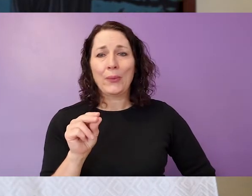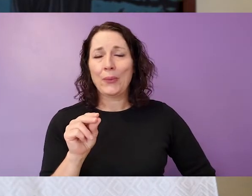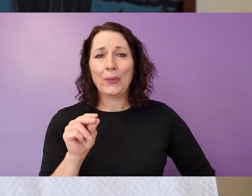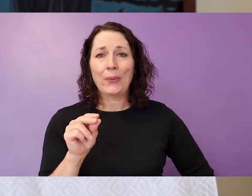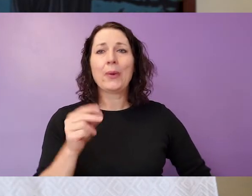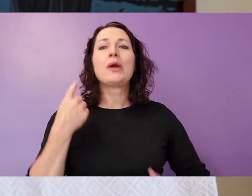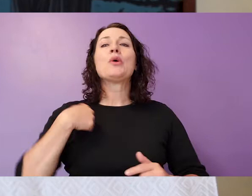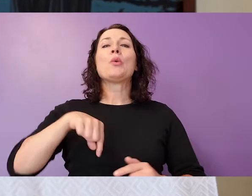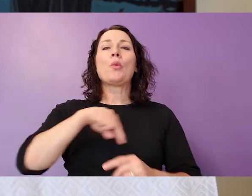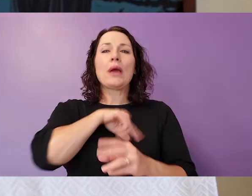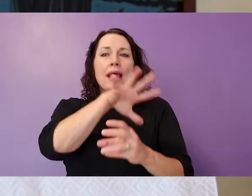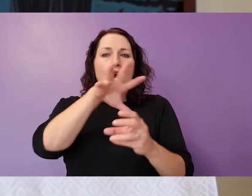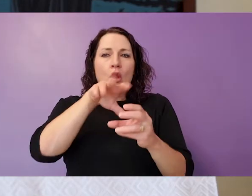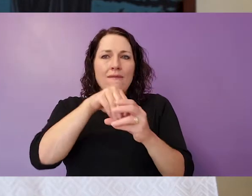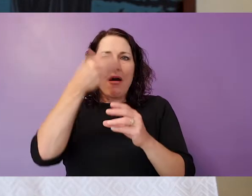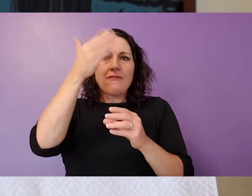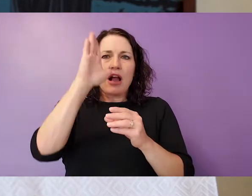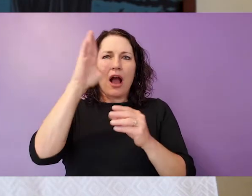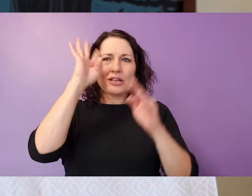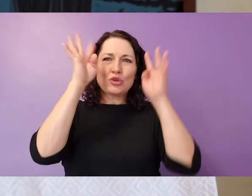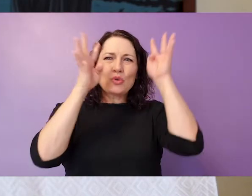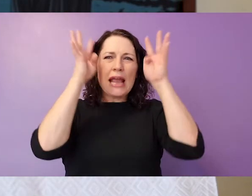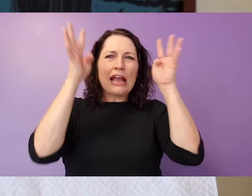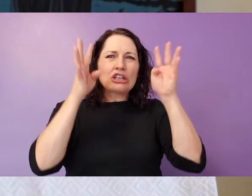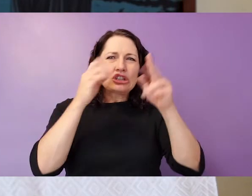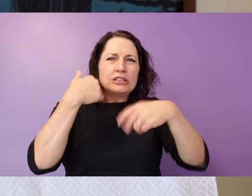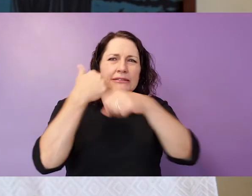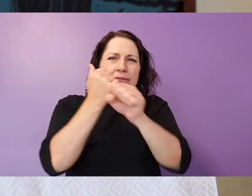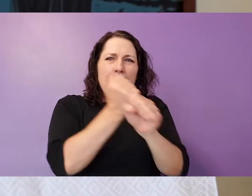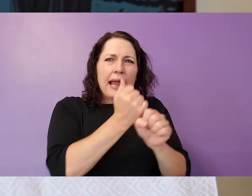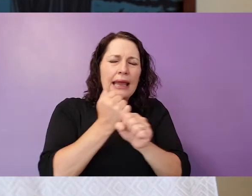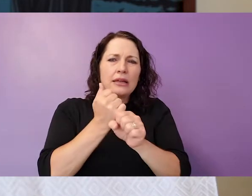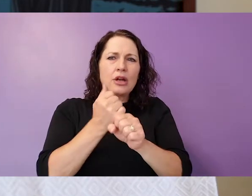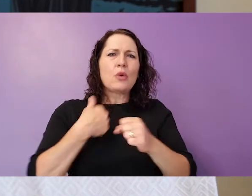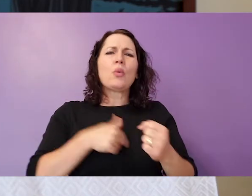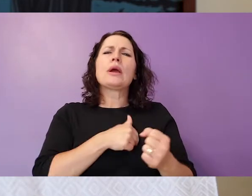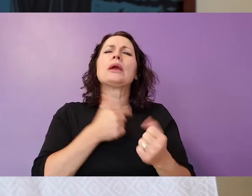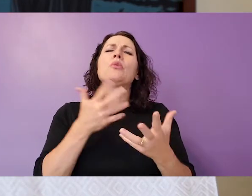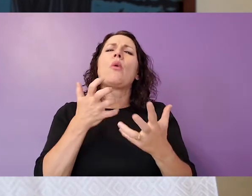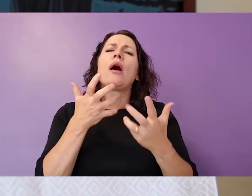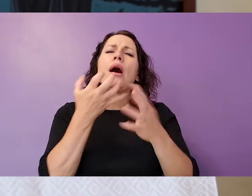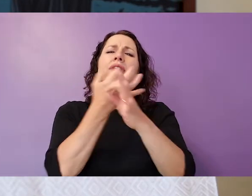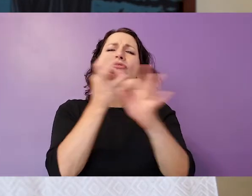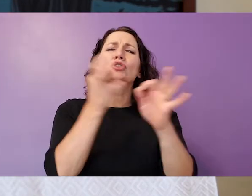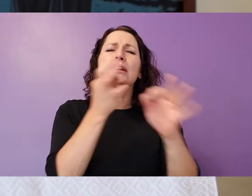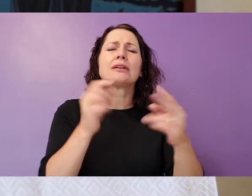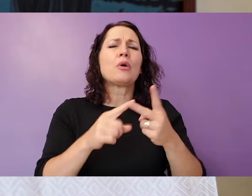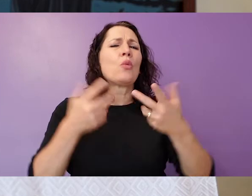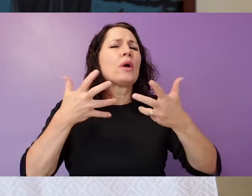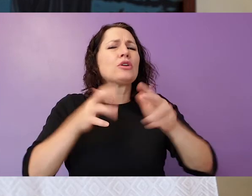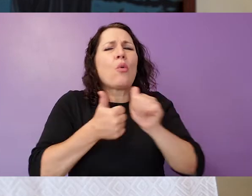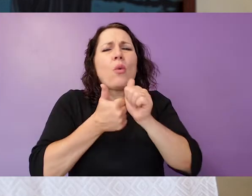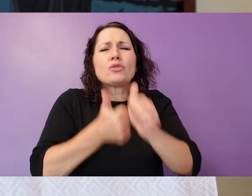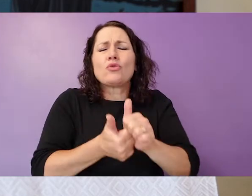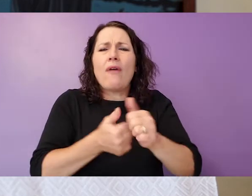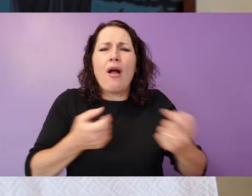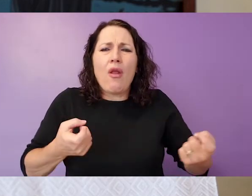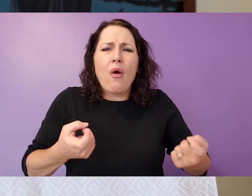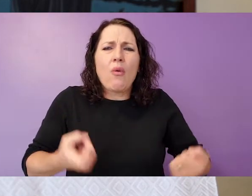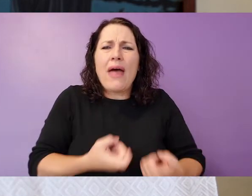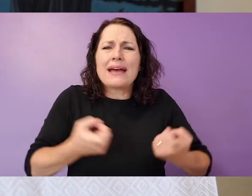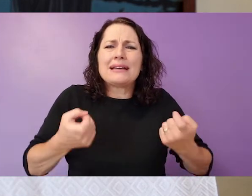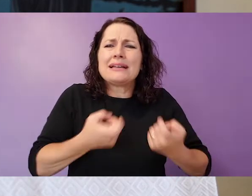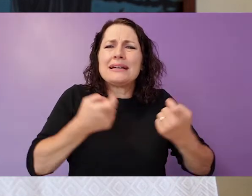are part of creation that groans for freedom, for not being slaves to